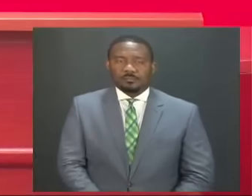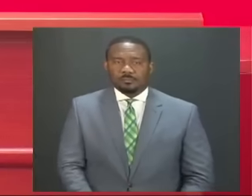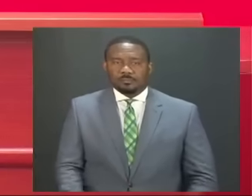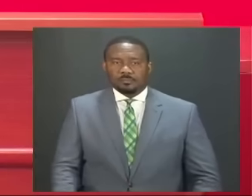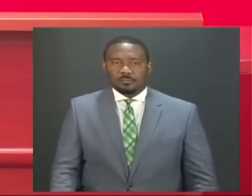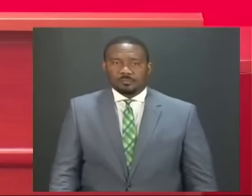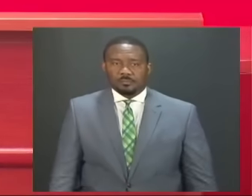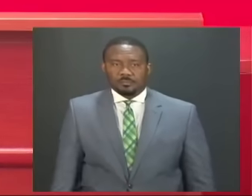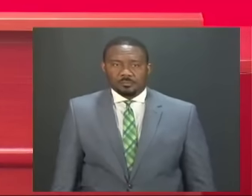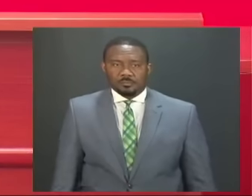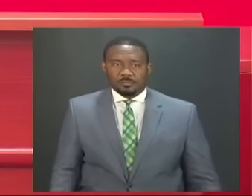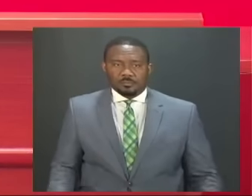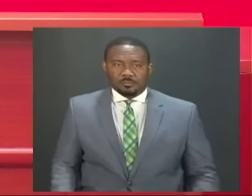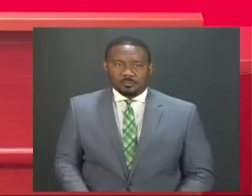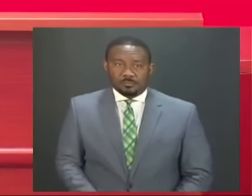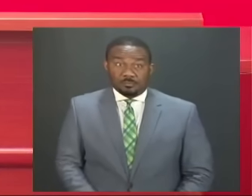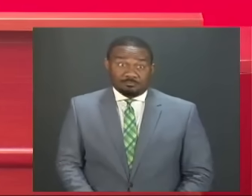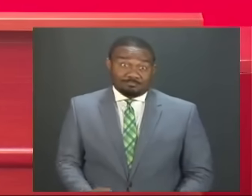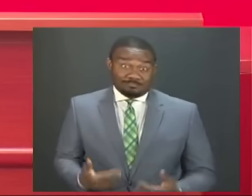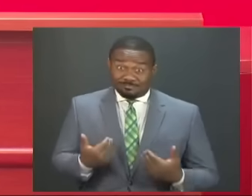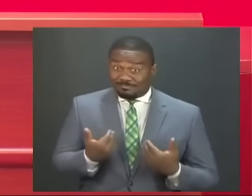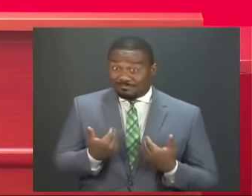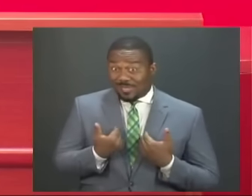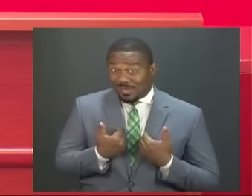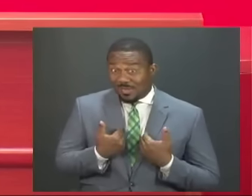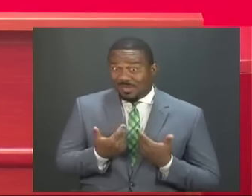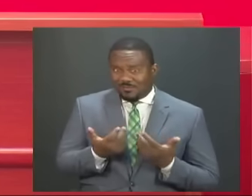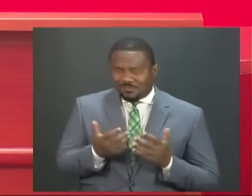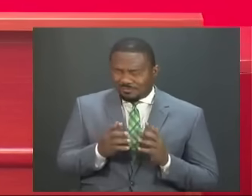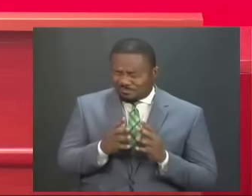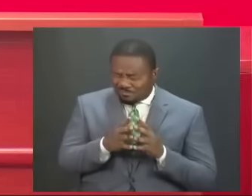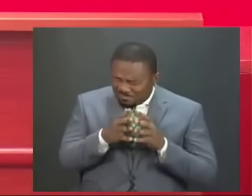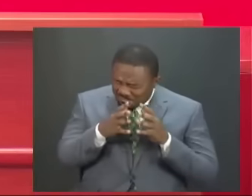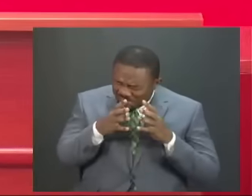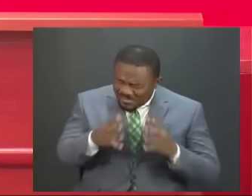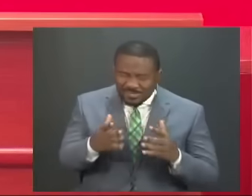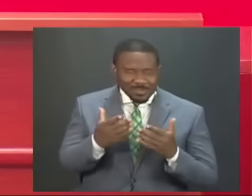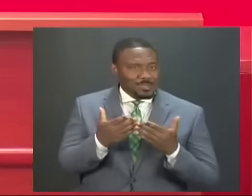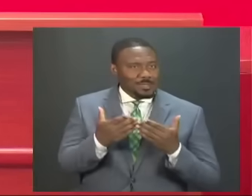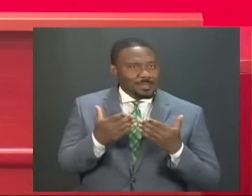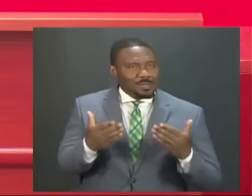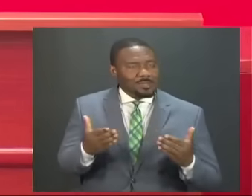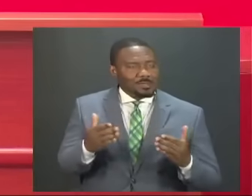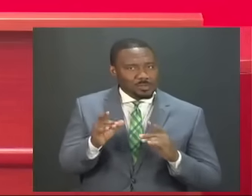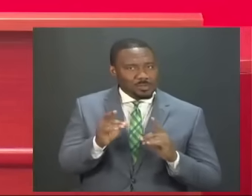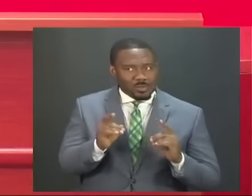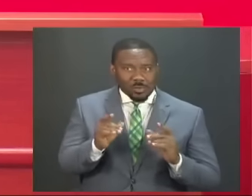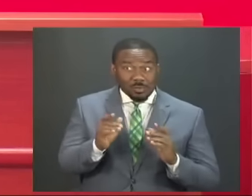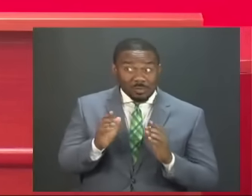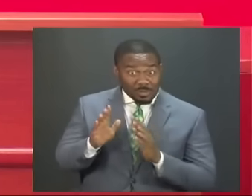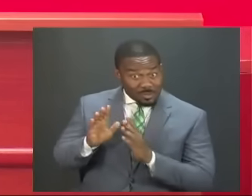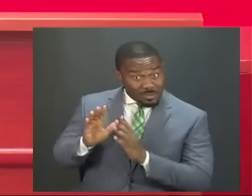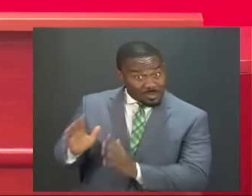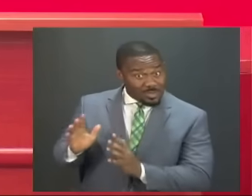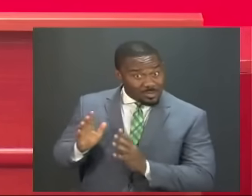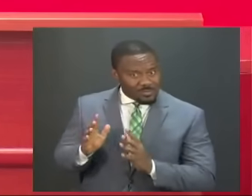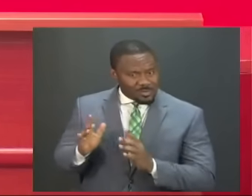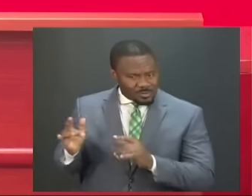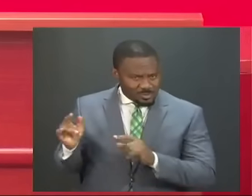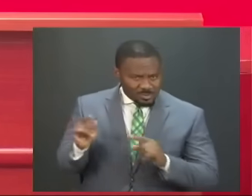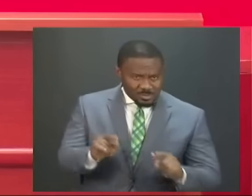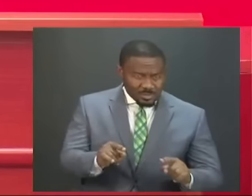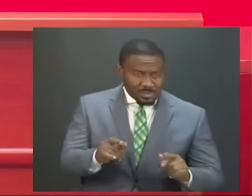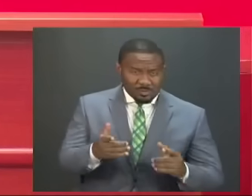I had so many things to do, but I was compelled to leave that and to come to clarify